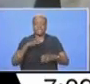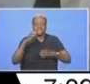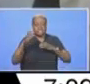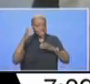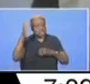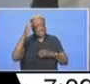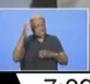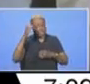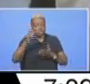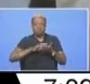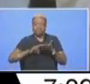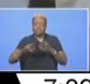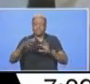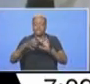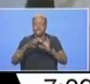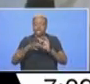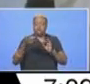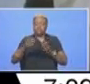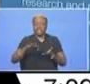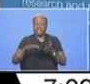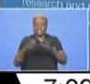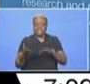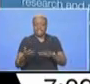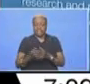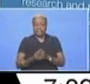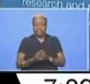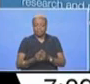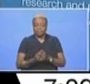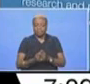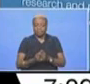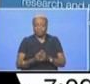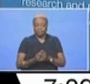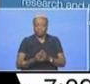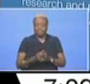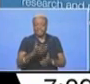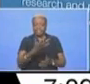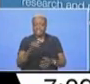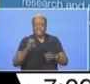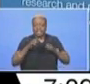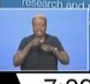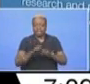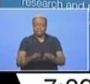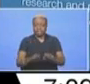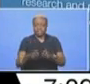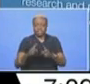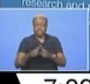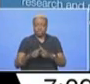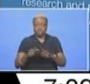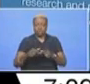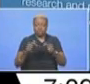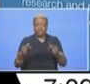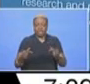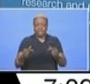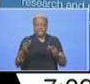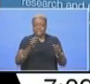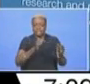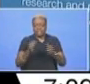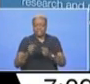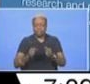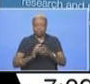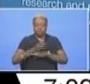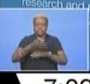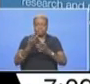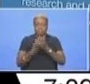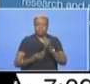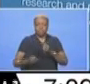dead or quarantine on affected islands, there is concerted effort to do a grid system across both